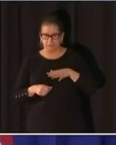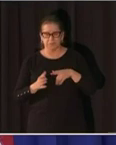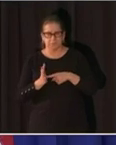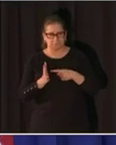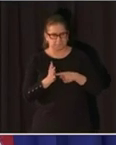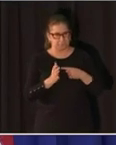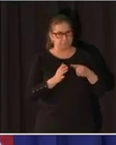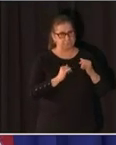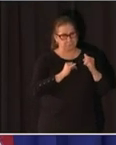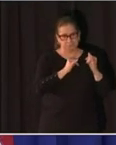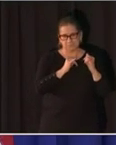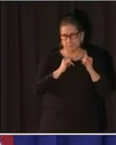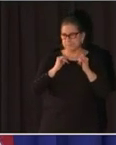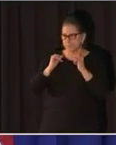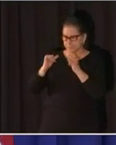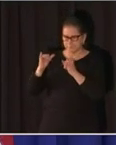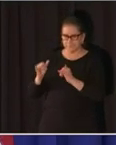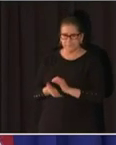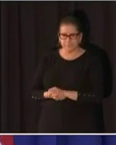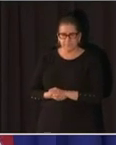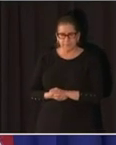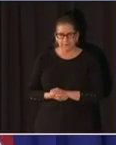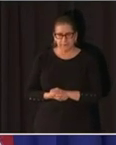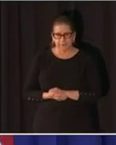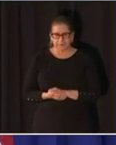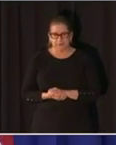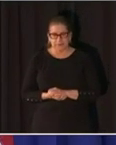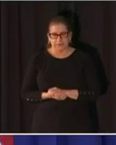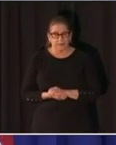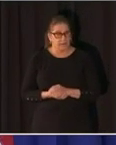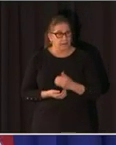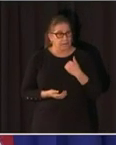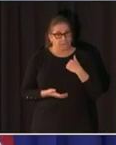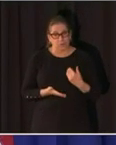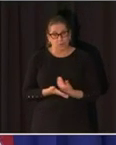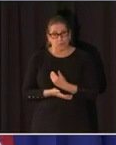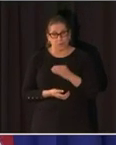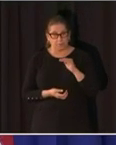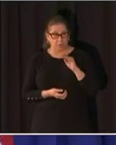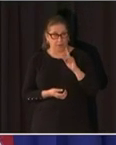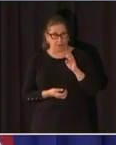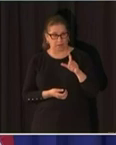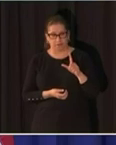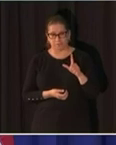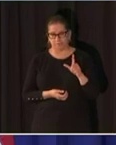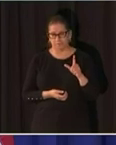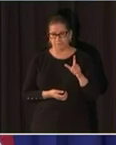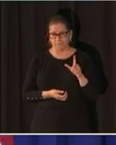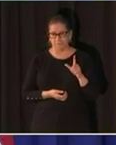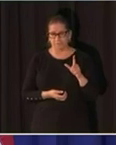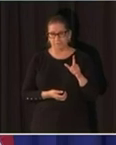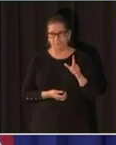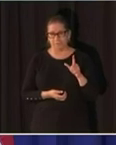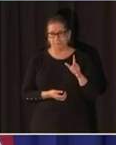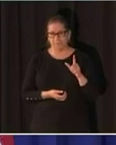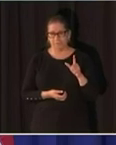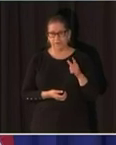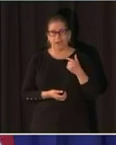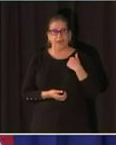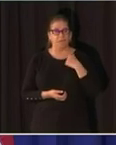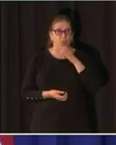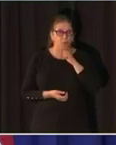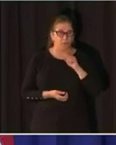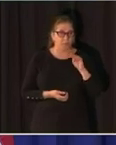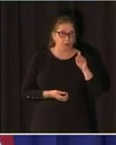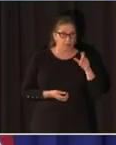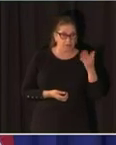difference in most of the newer models that have been created, and I think the initial model that most people are familiar with is